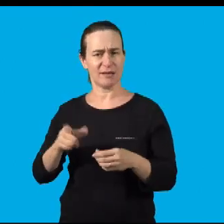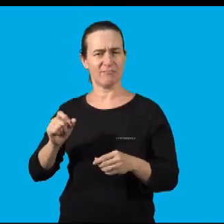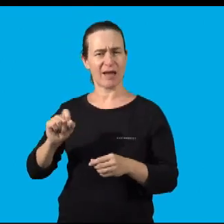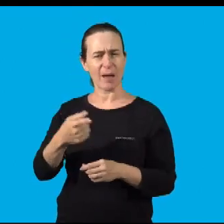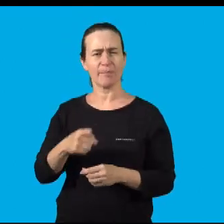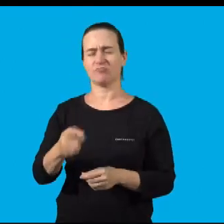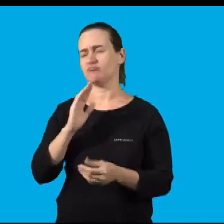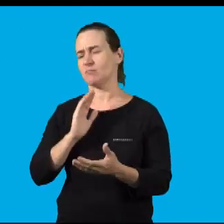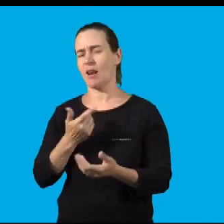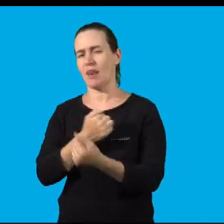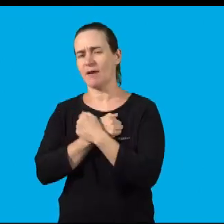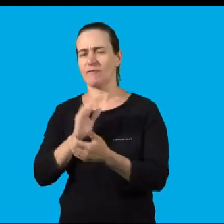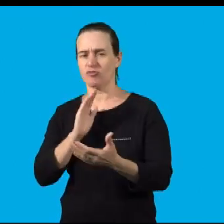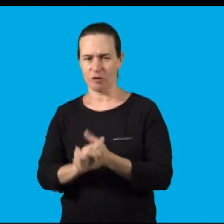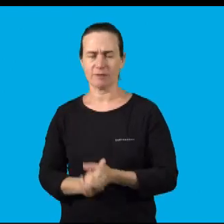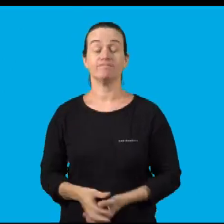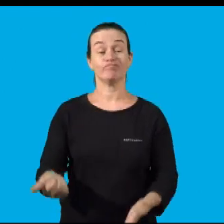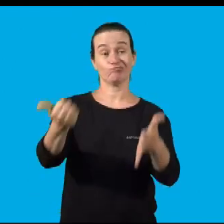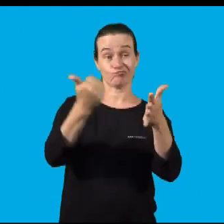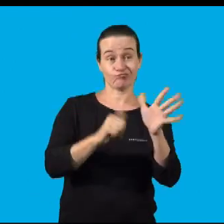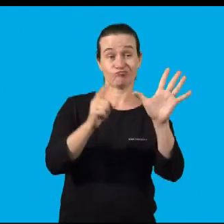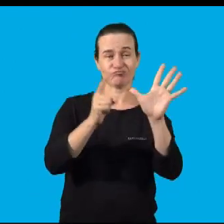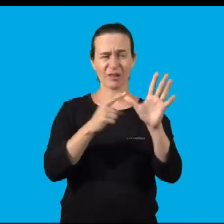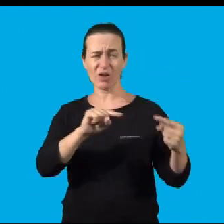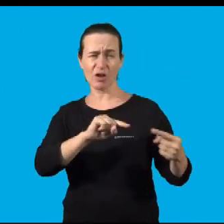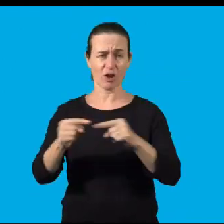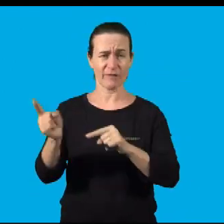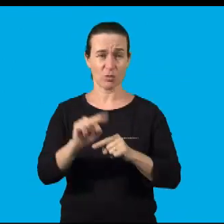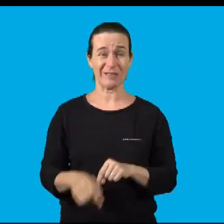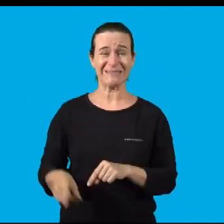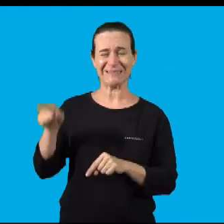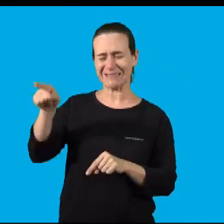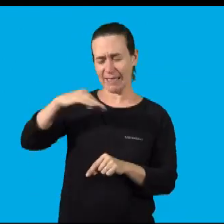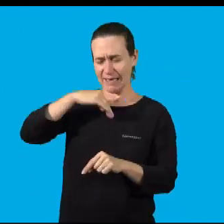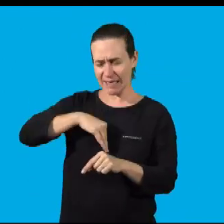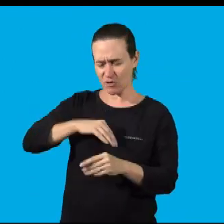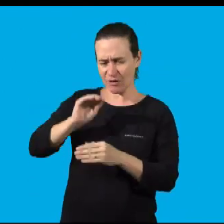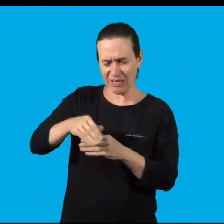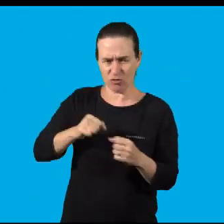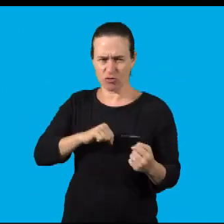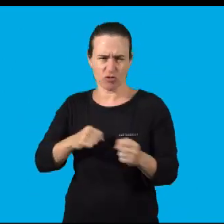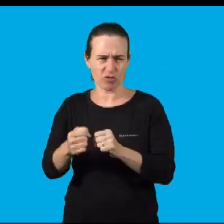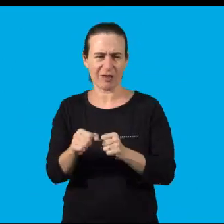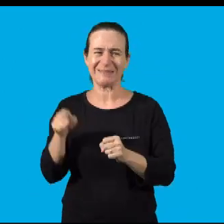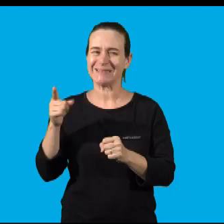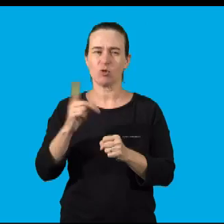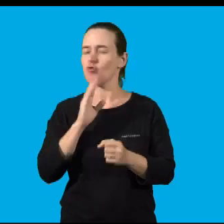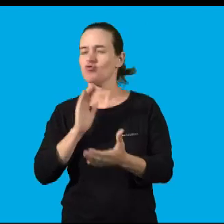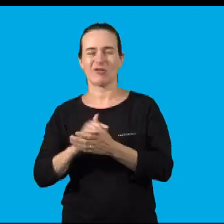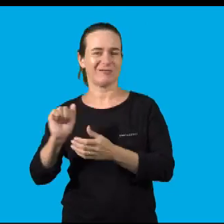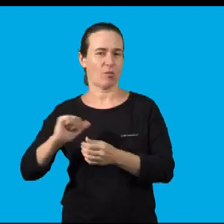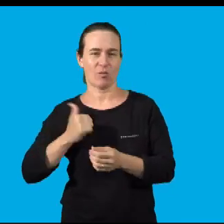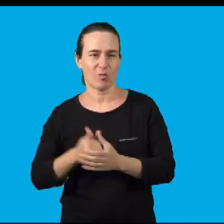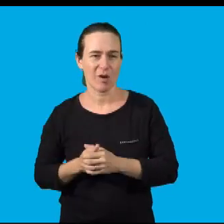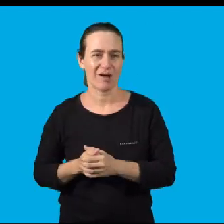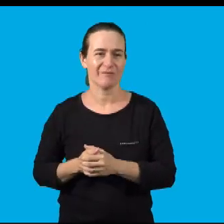is the internal and external struggle caused by Iago's manipulation, leading to Othello to mistrust